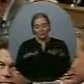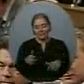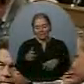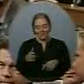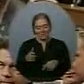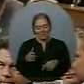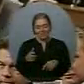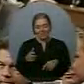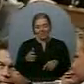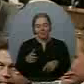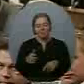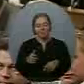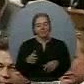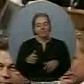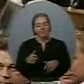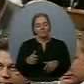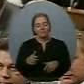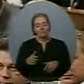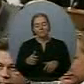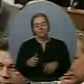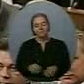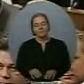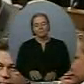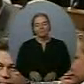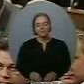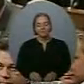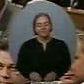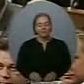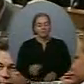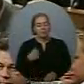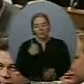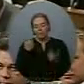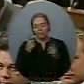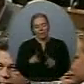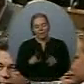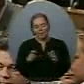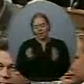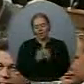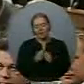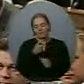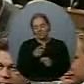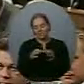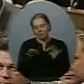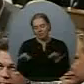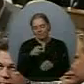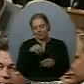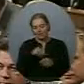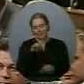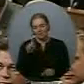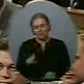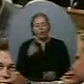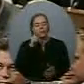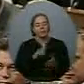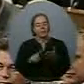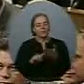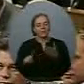with the premise of his question. What I can say is that the Auditor General has thoroughly looked into this issue. She's came out with a strong report,